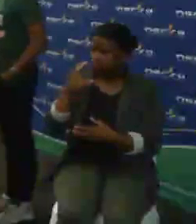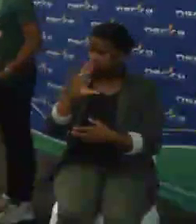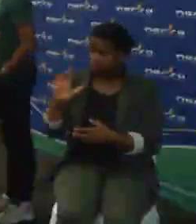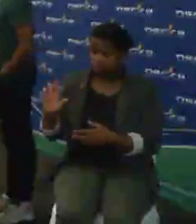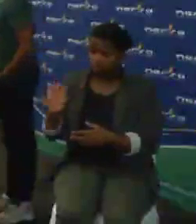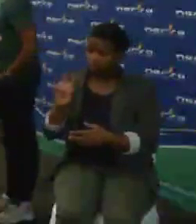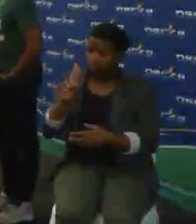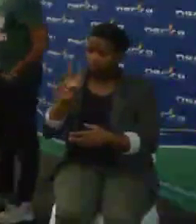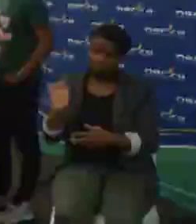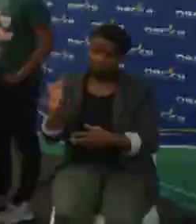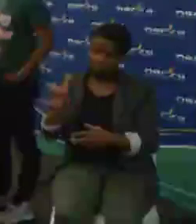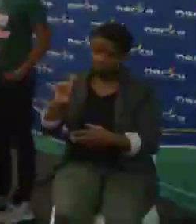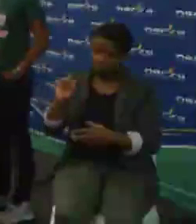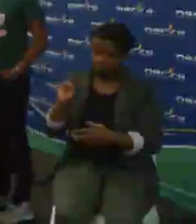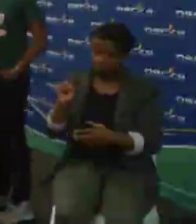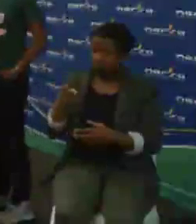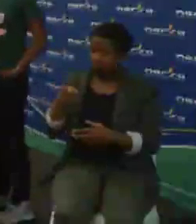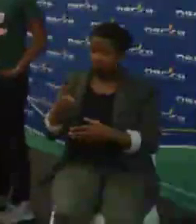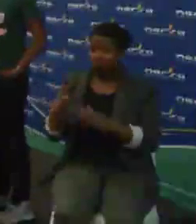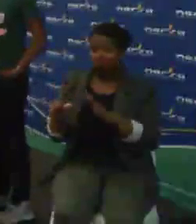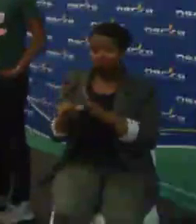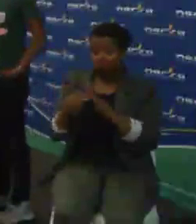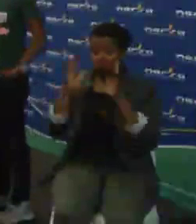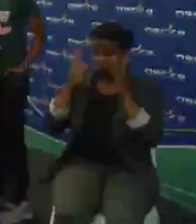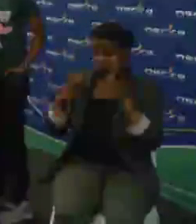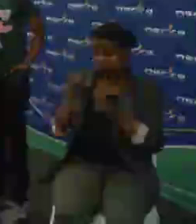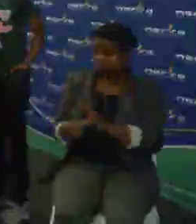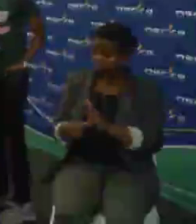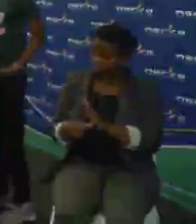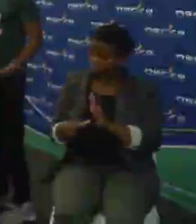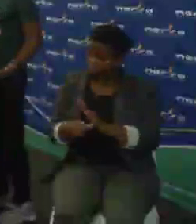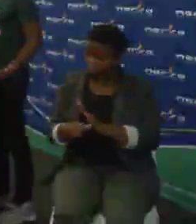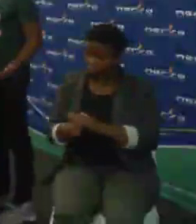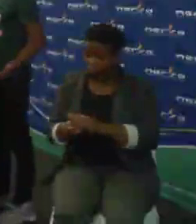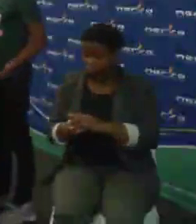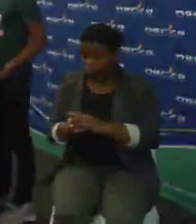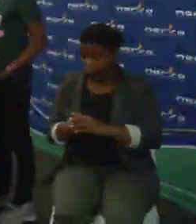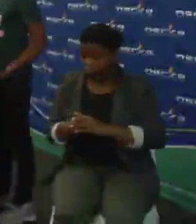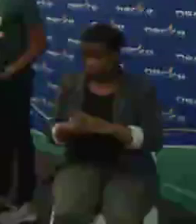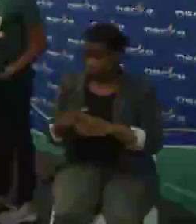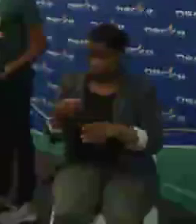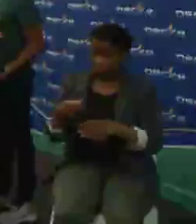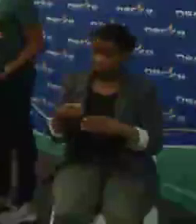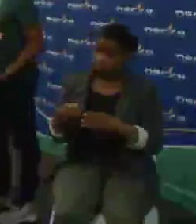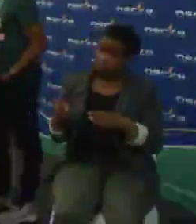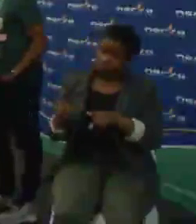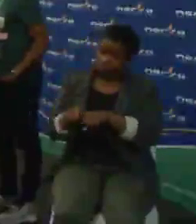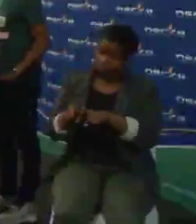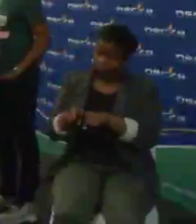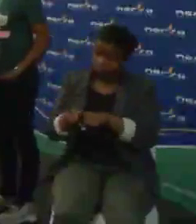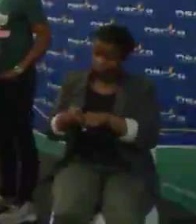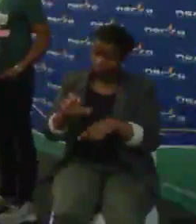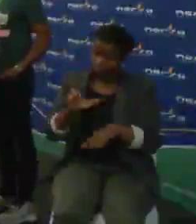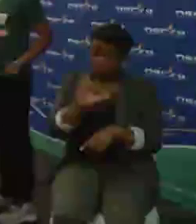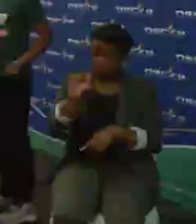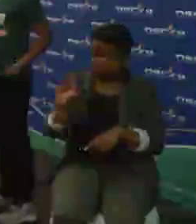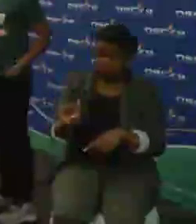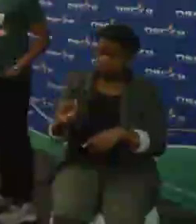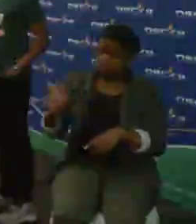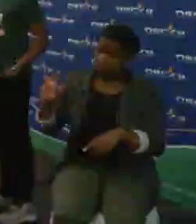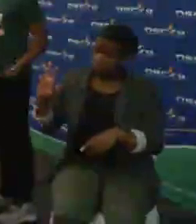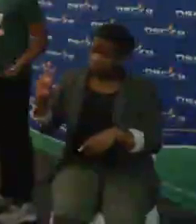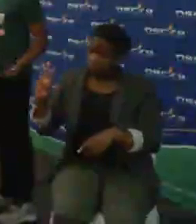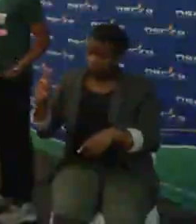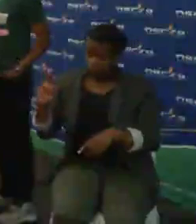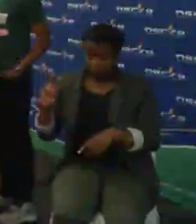it's ESCOM, Nersa, or the government. So Greenpeace endorses those similar calls from Life Africa as well as NUSA,